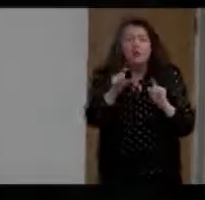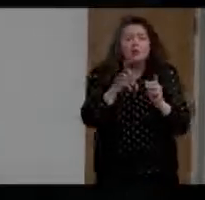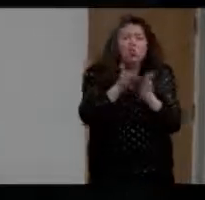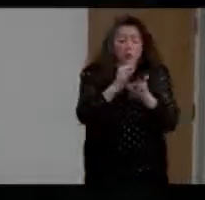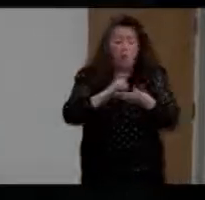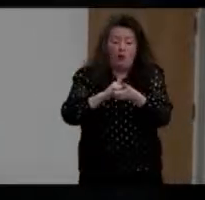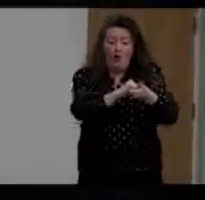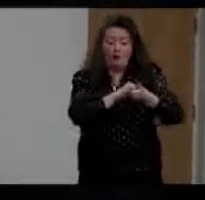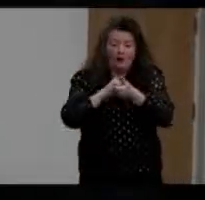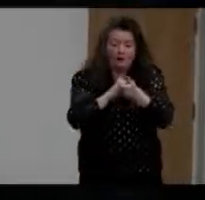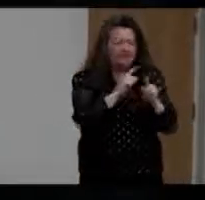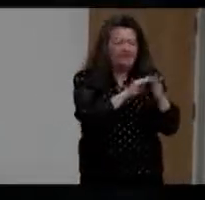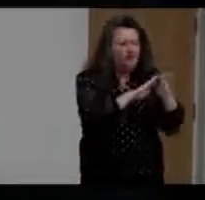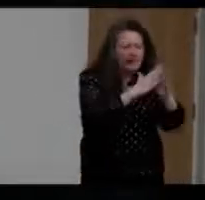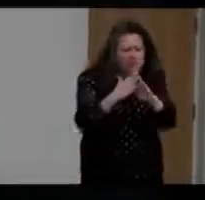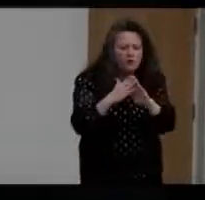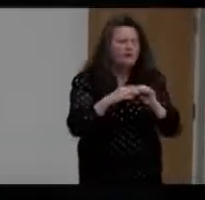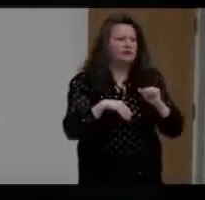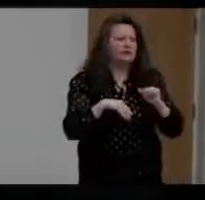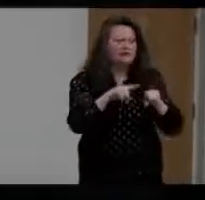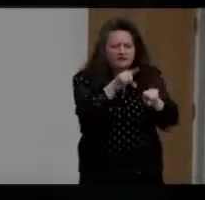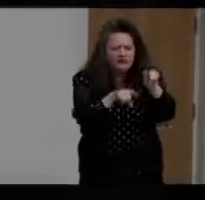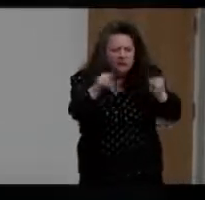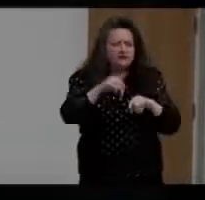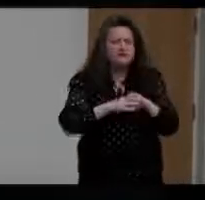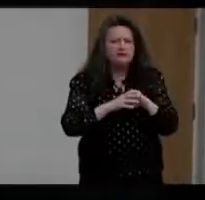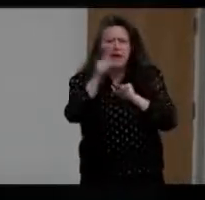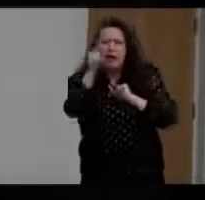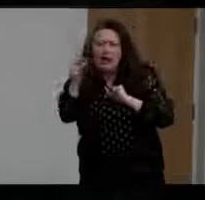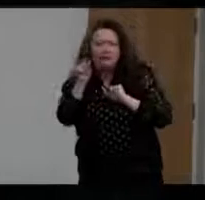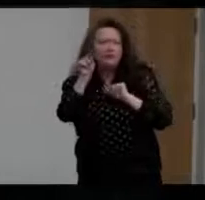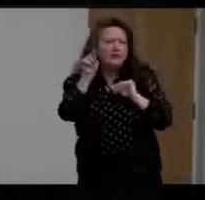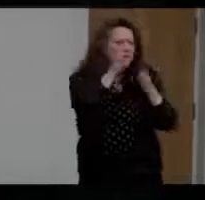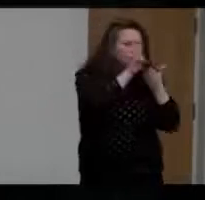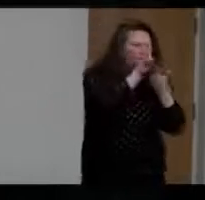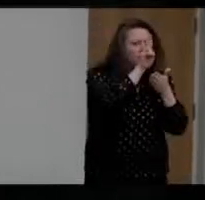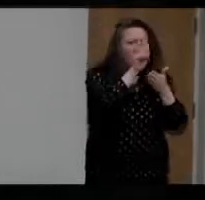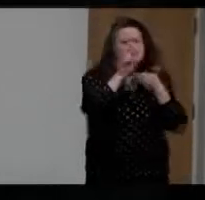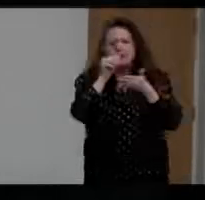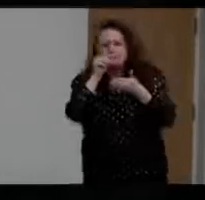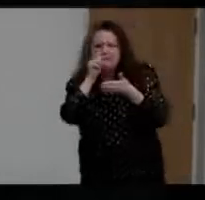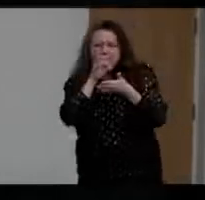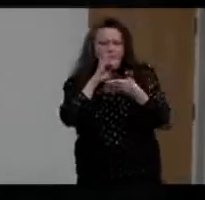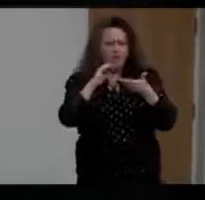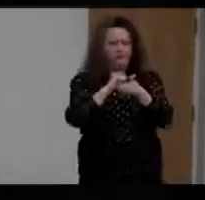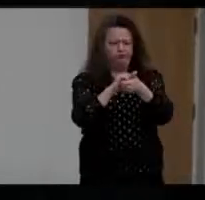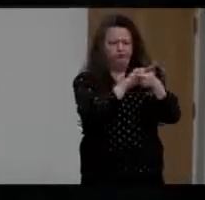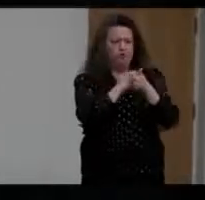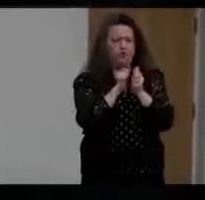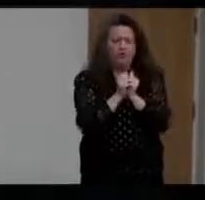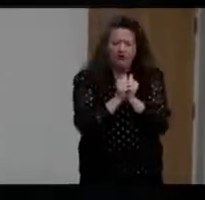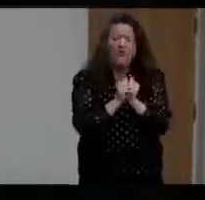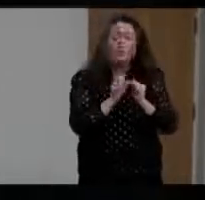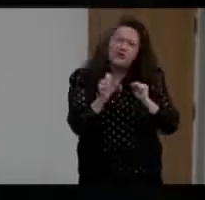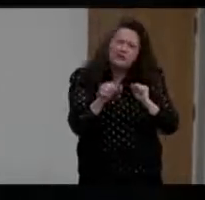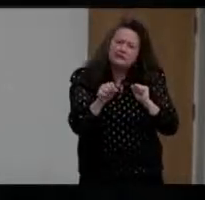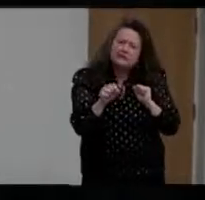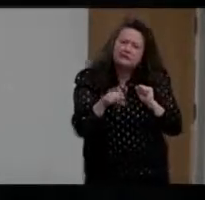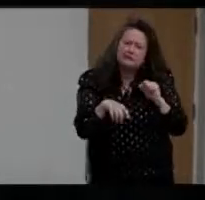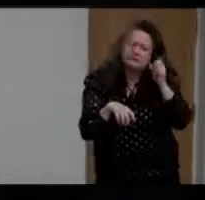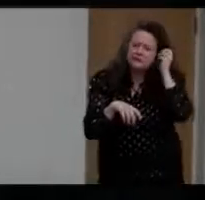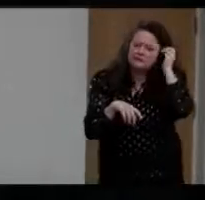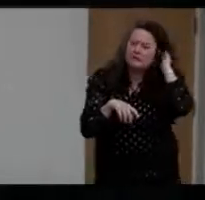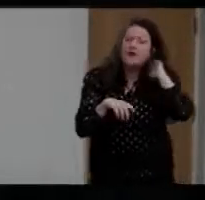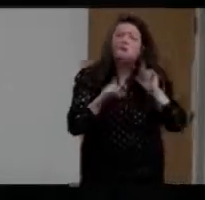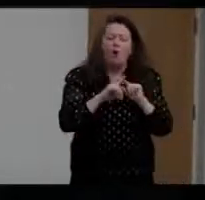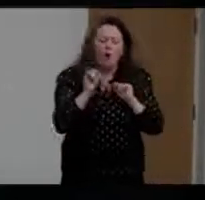collaborations across different community groups and different government groups and universities, saying, like, what are the ethics of AI? What does that legal